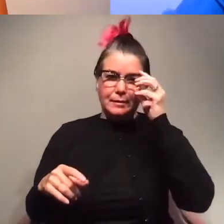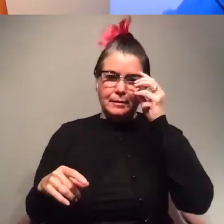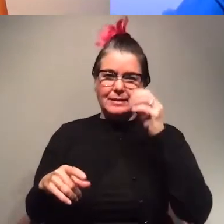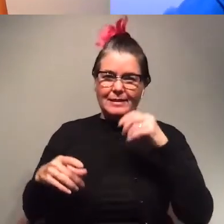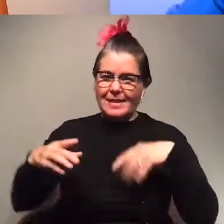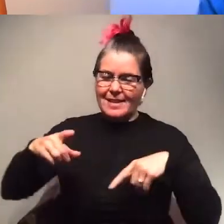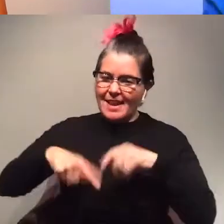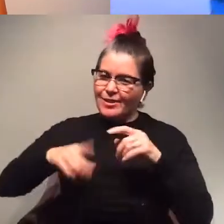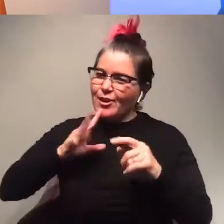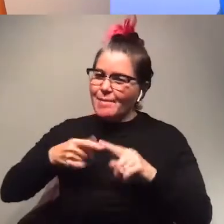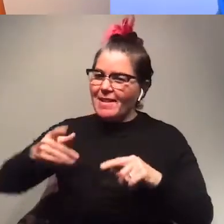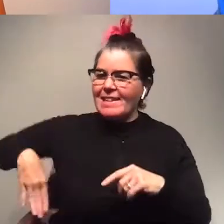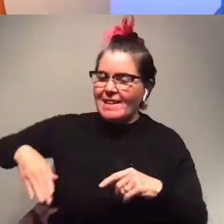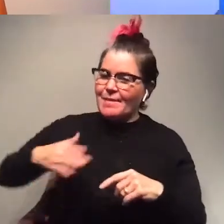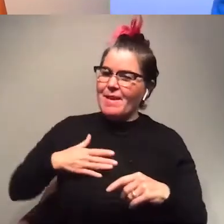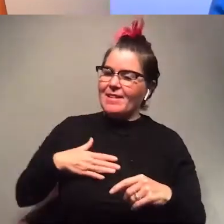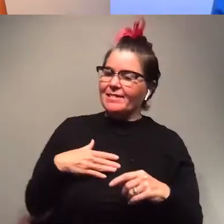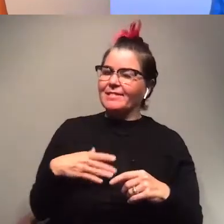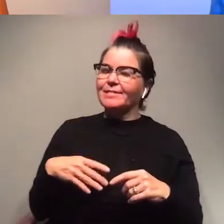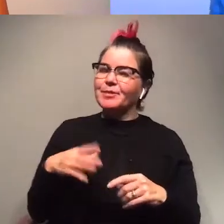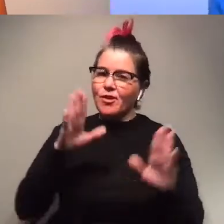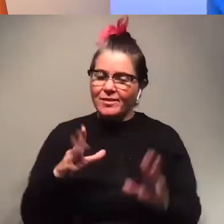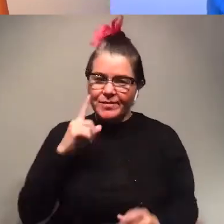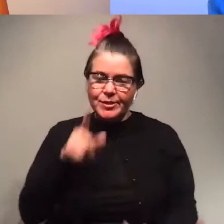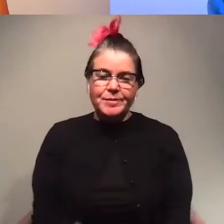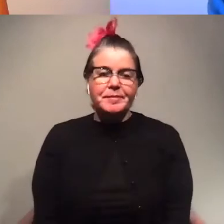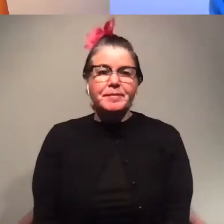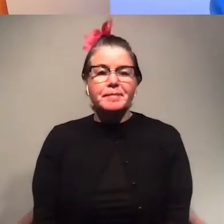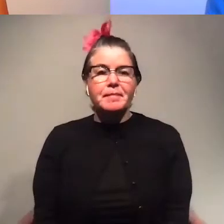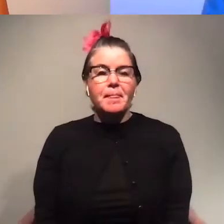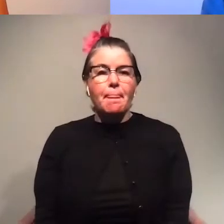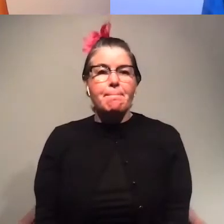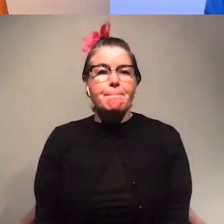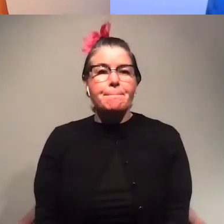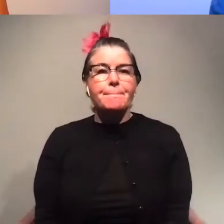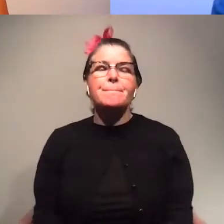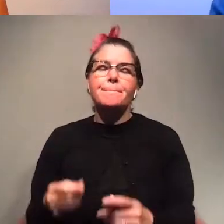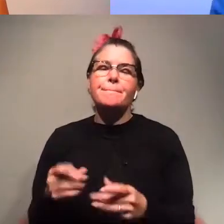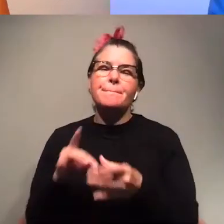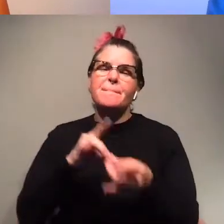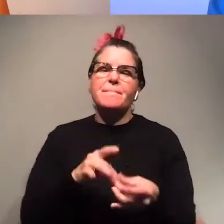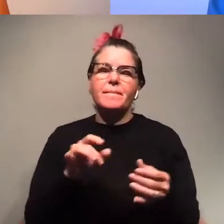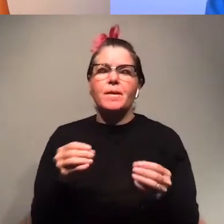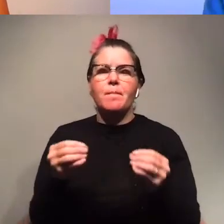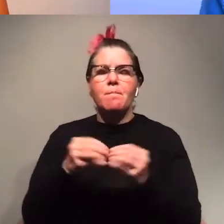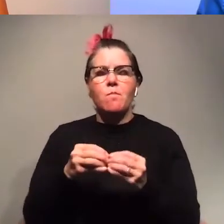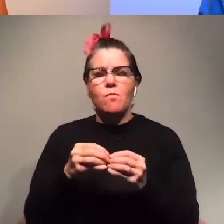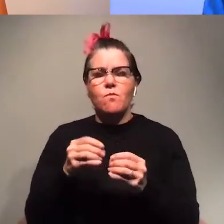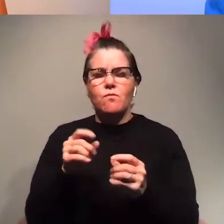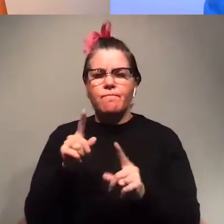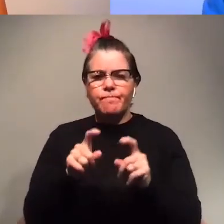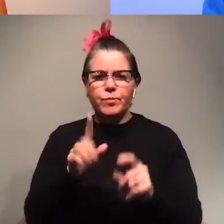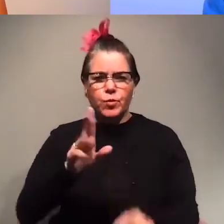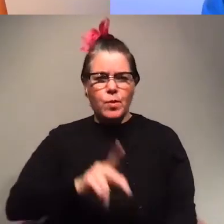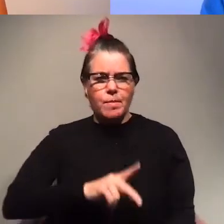yet stage. So that's awesome. So then off of that, it's kind of asking a little bit more about your personal